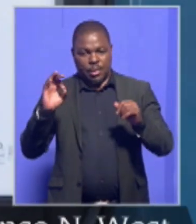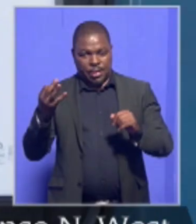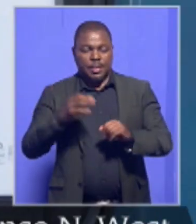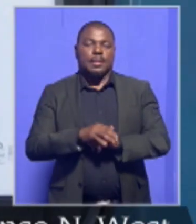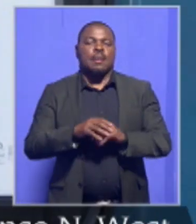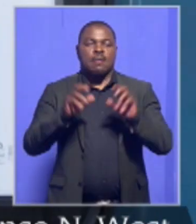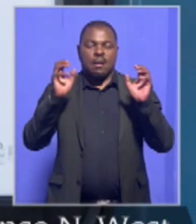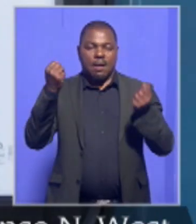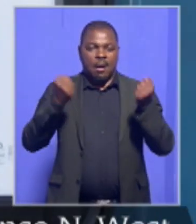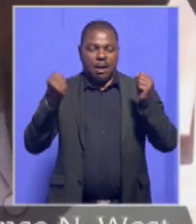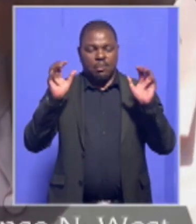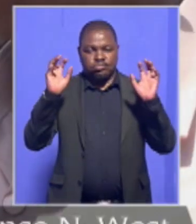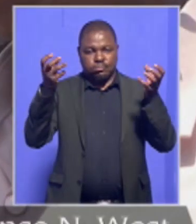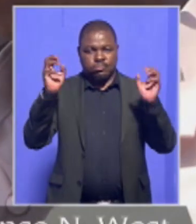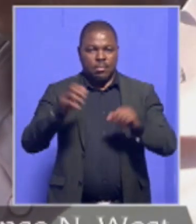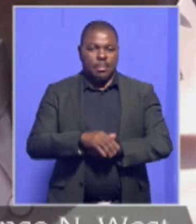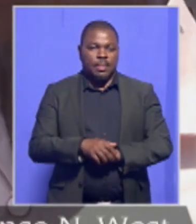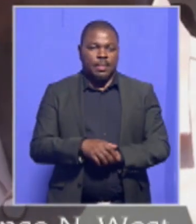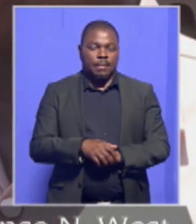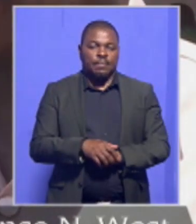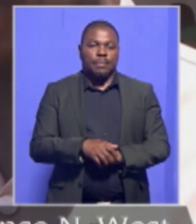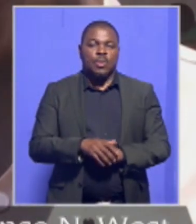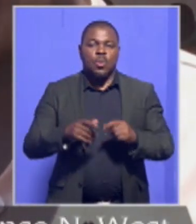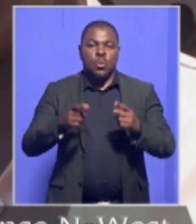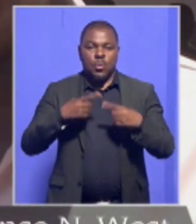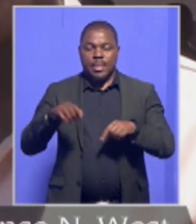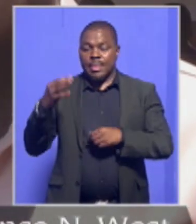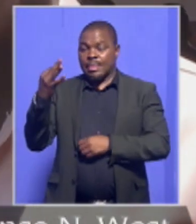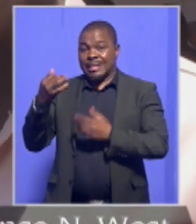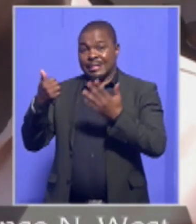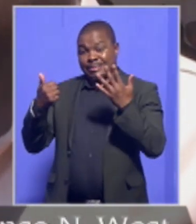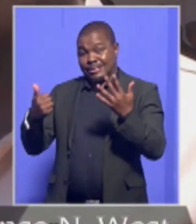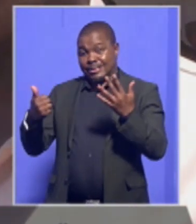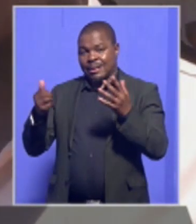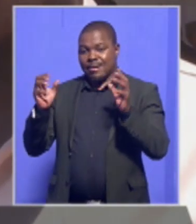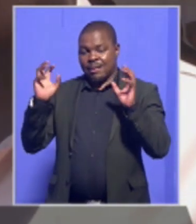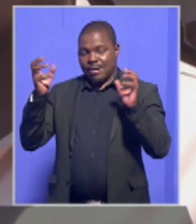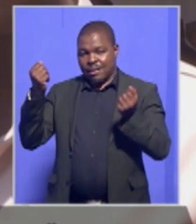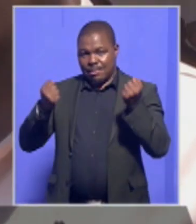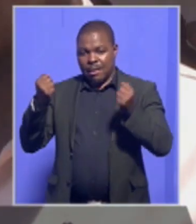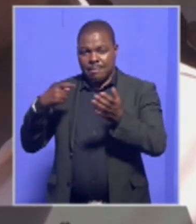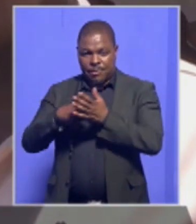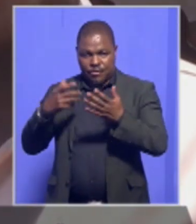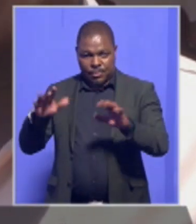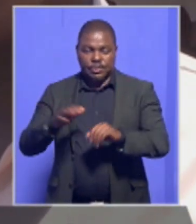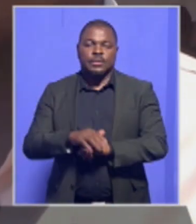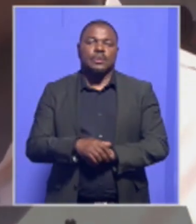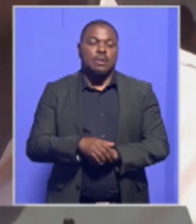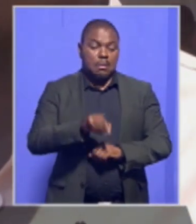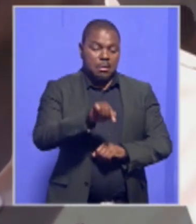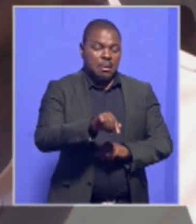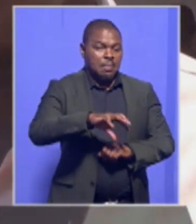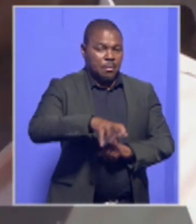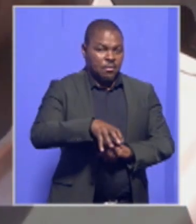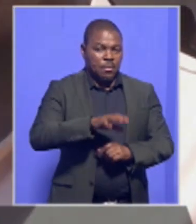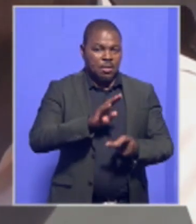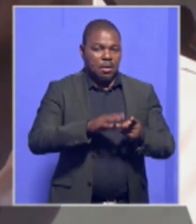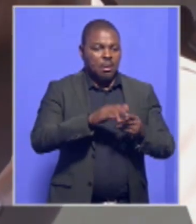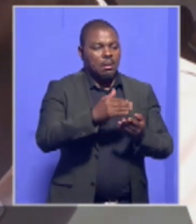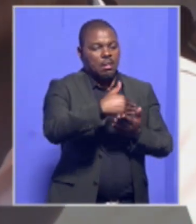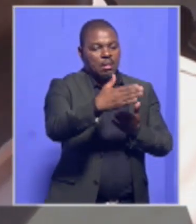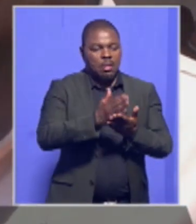ambulances tse tlabe di sebetsa. Re rekile di ambulance di le 36 tse rena le tsona for the province. Re tlo go di